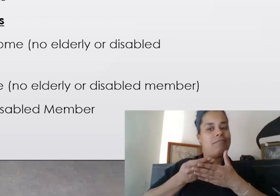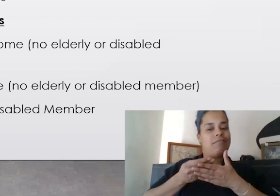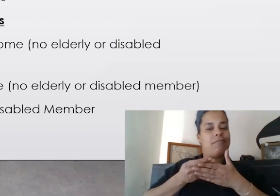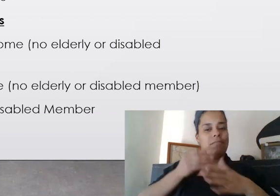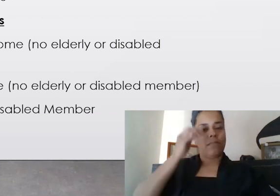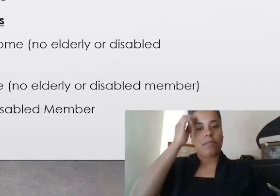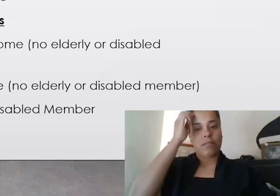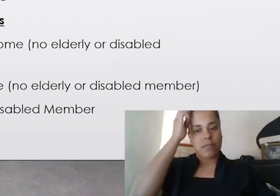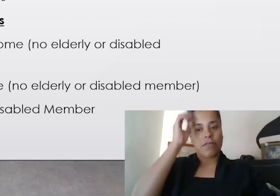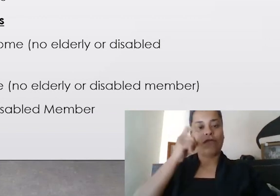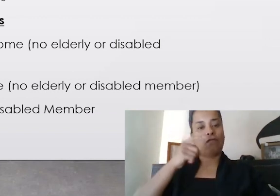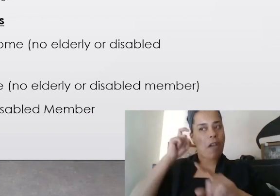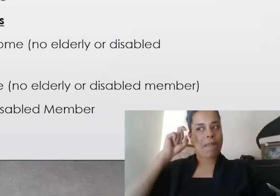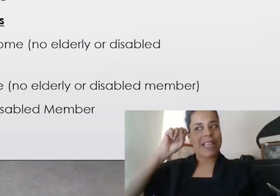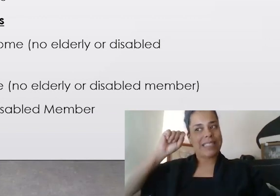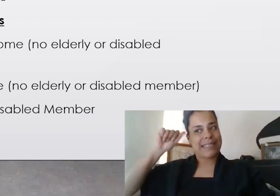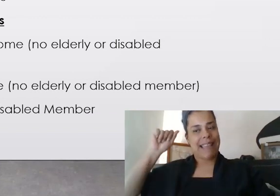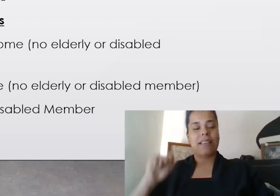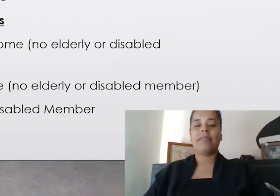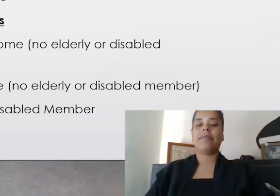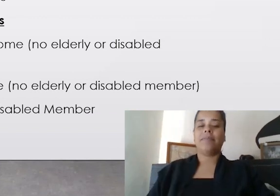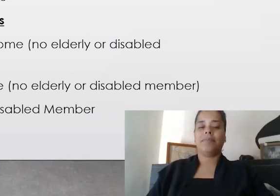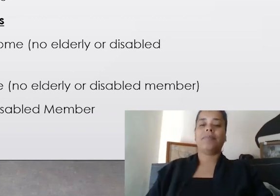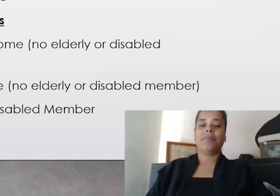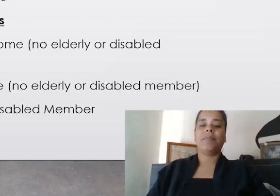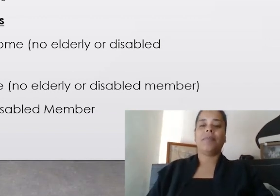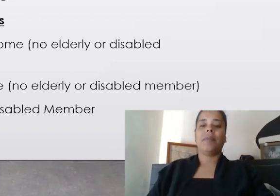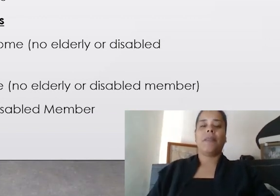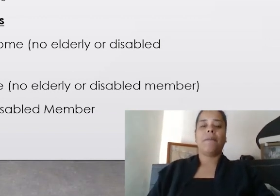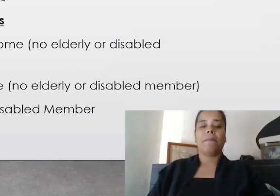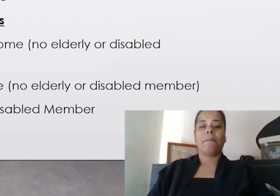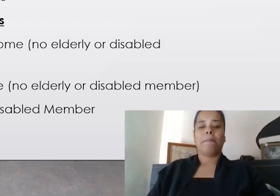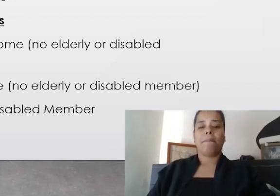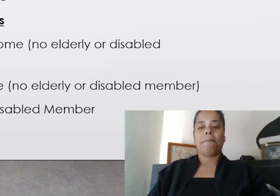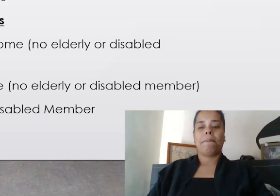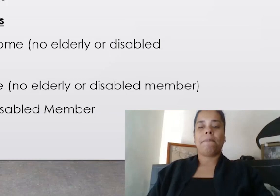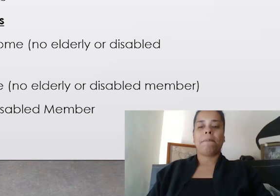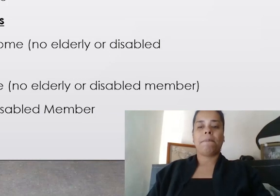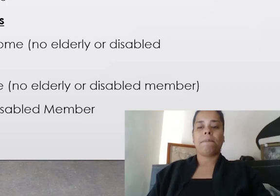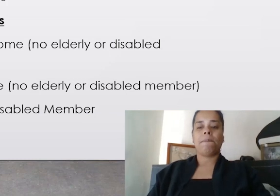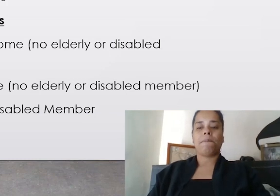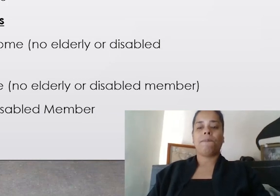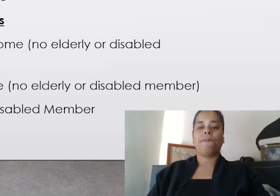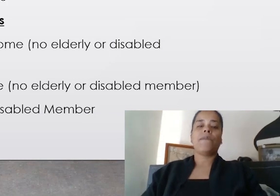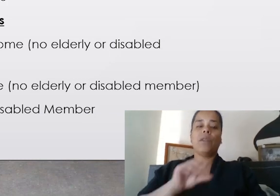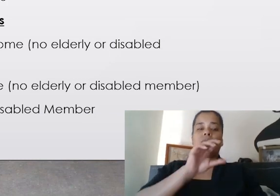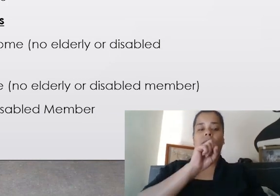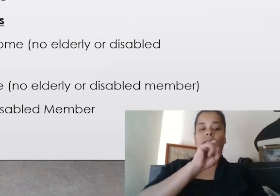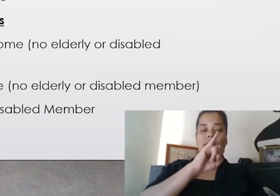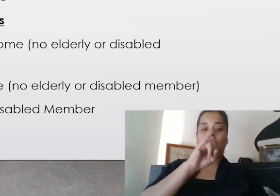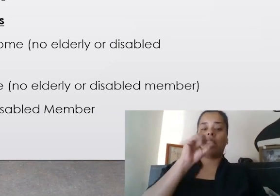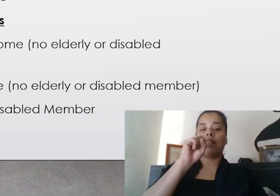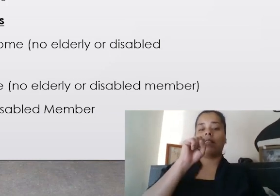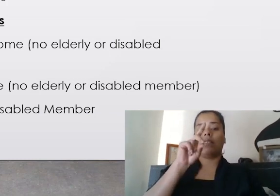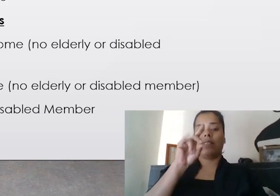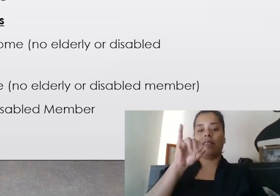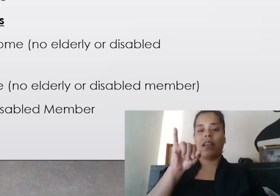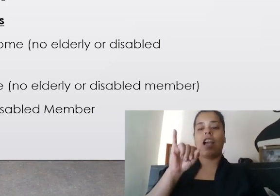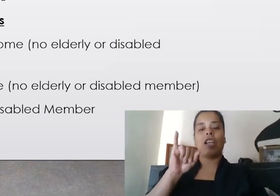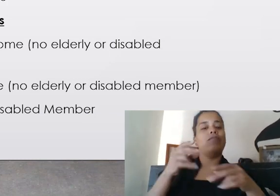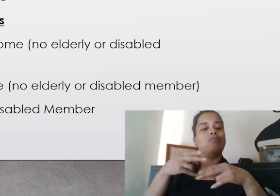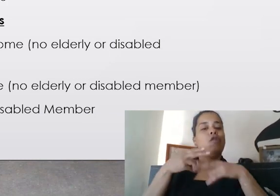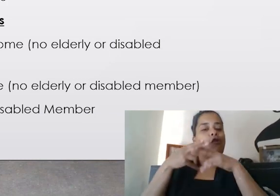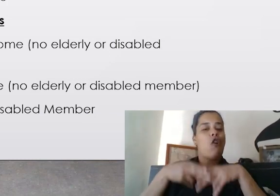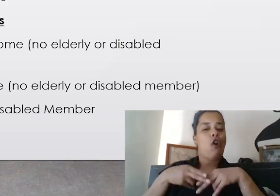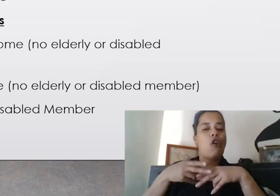SSA, Social Security Administration. So these things, so SSI and SSDI are category classified